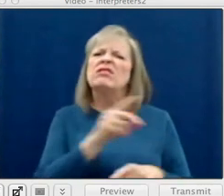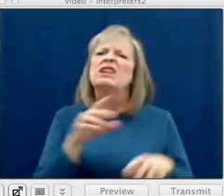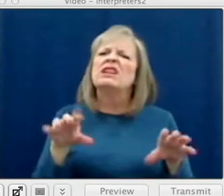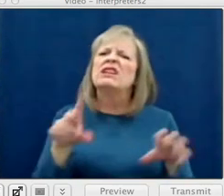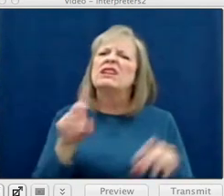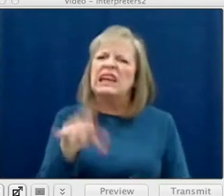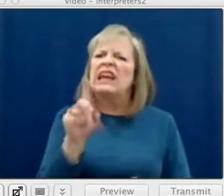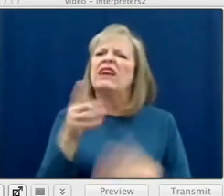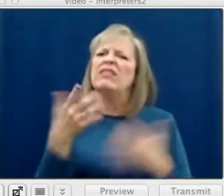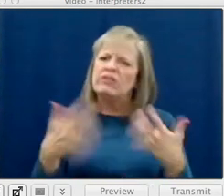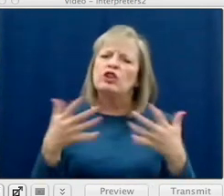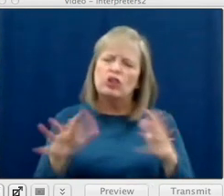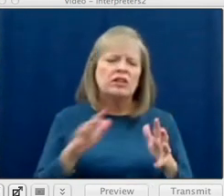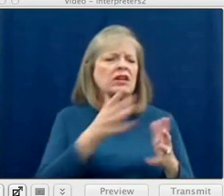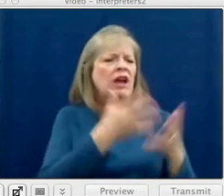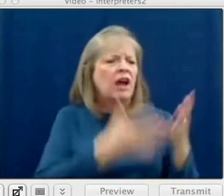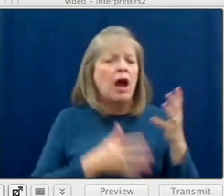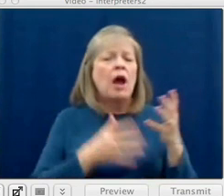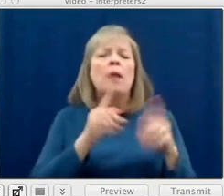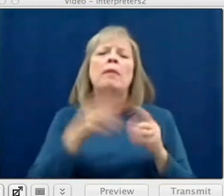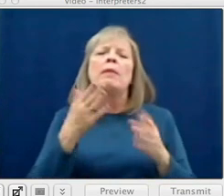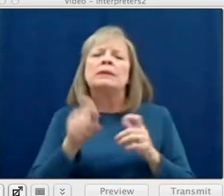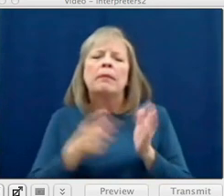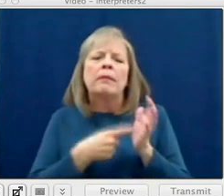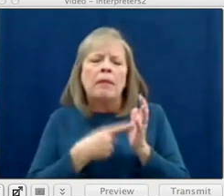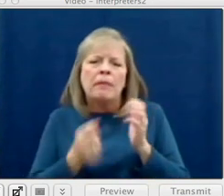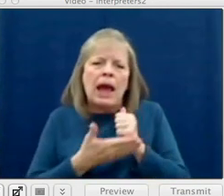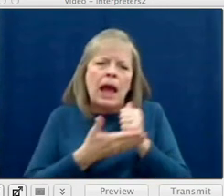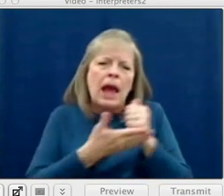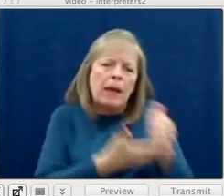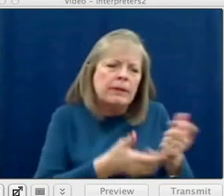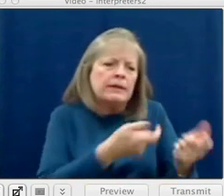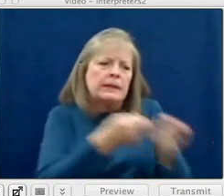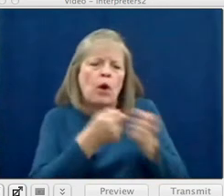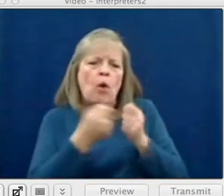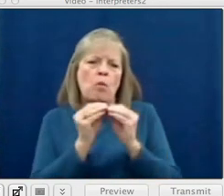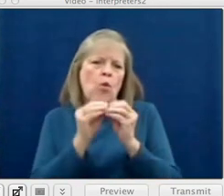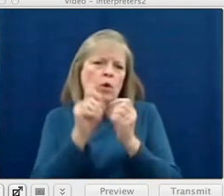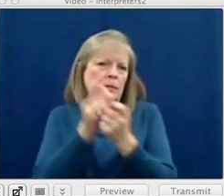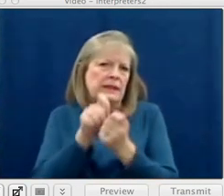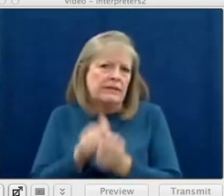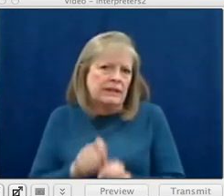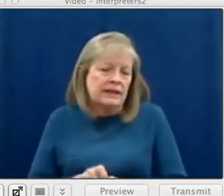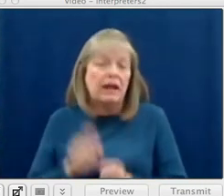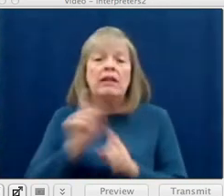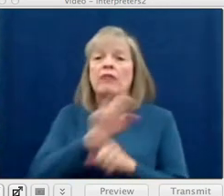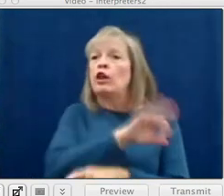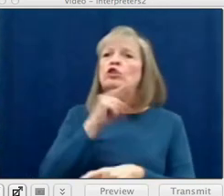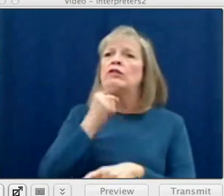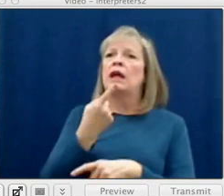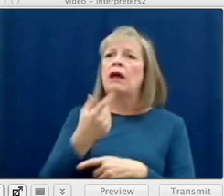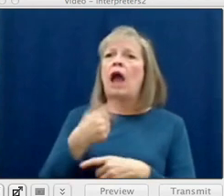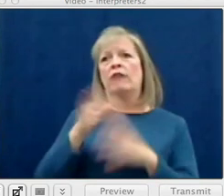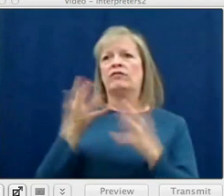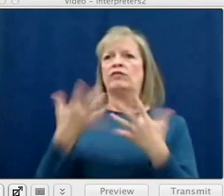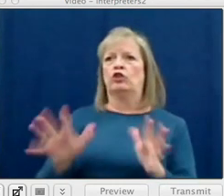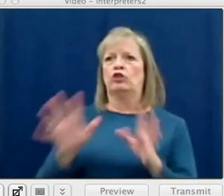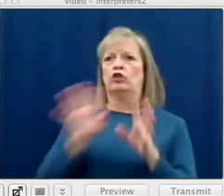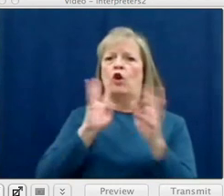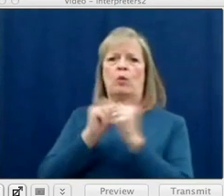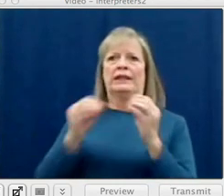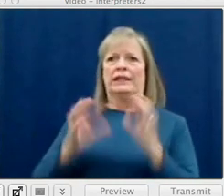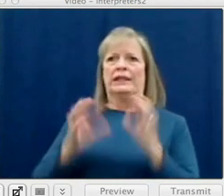is getting very specific. So if they say, well, I talked to the teacher, I might have to intervene at some point and say, well, what did you